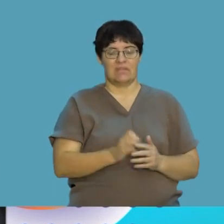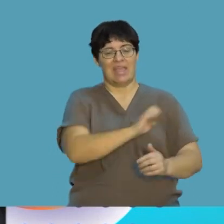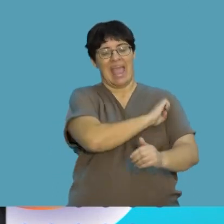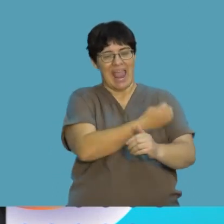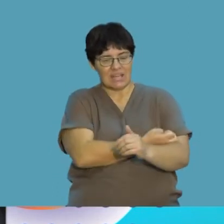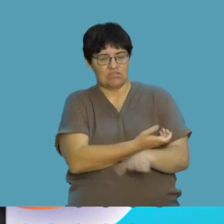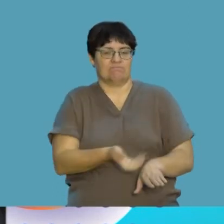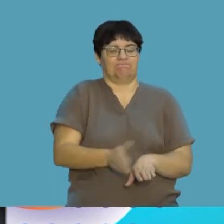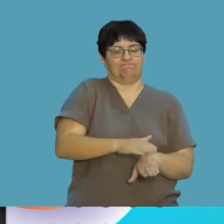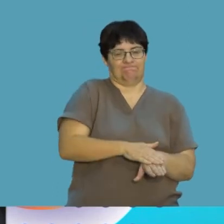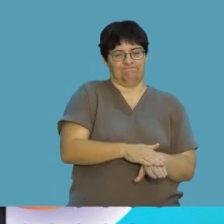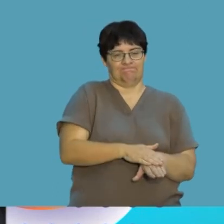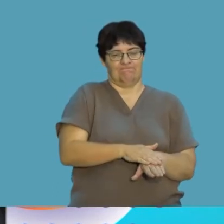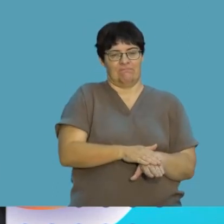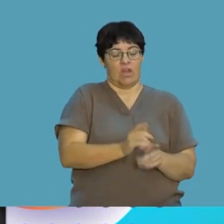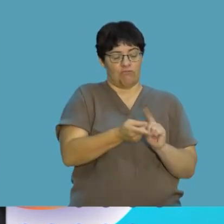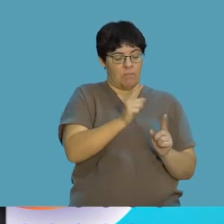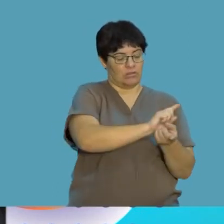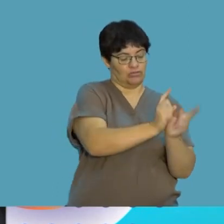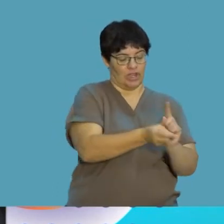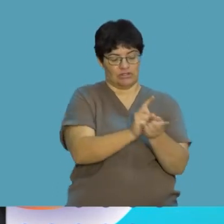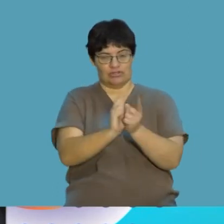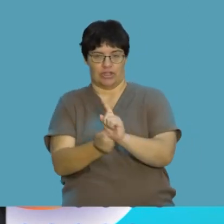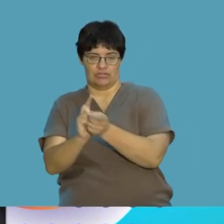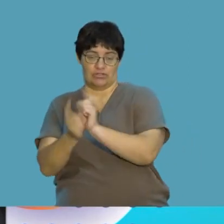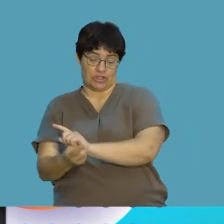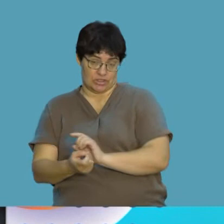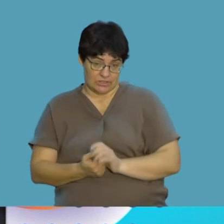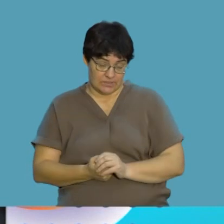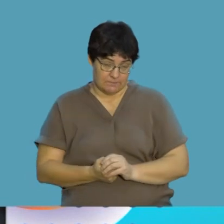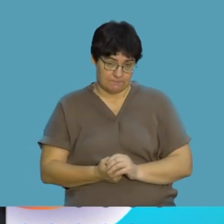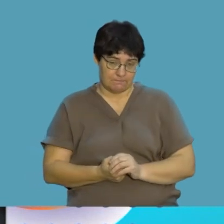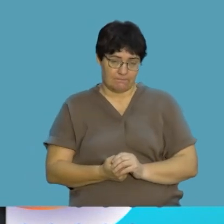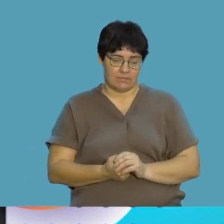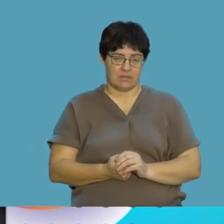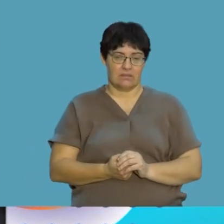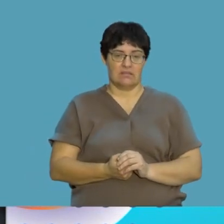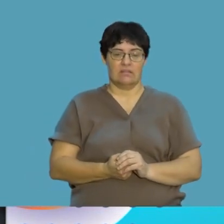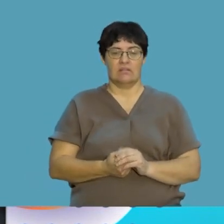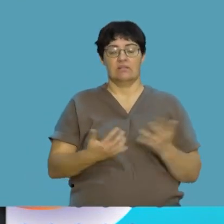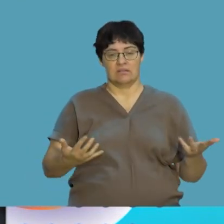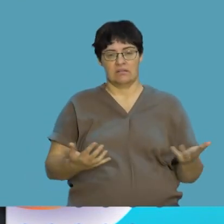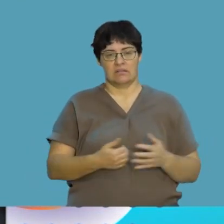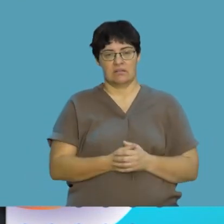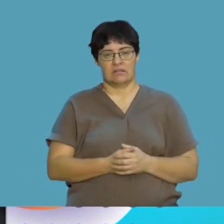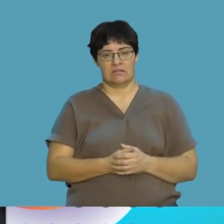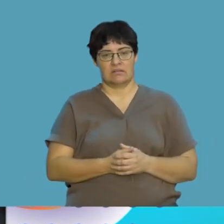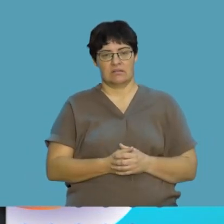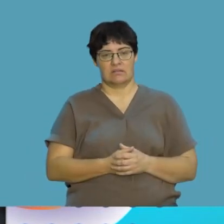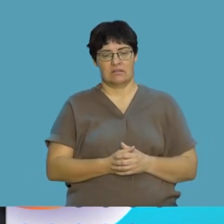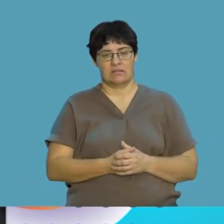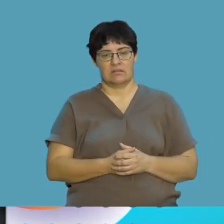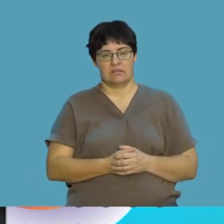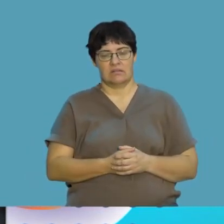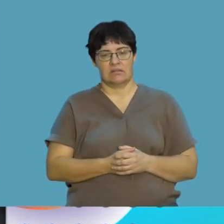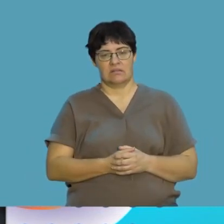know, how a particular substance actually changes phase. So in terms of the, you know, phase change,